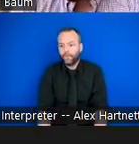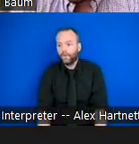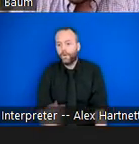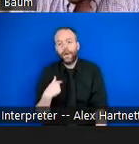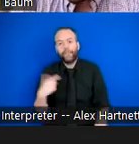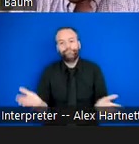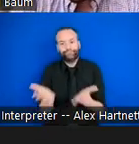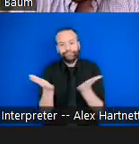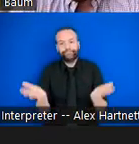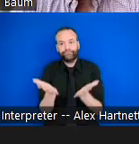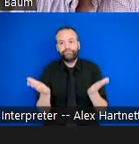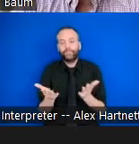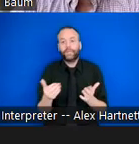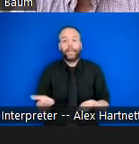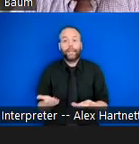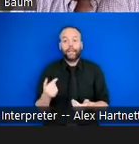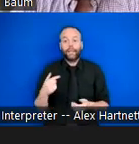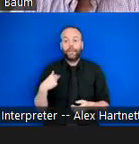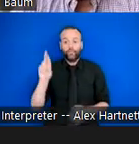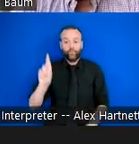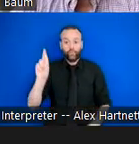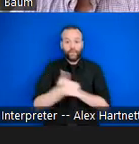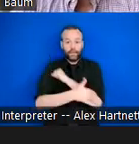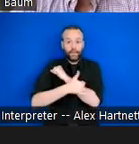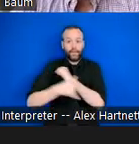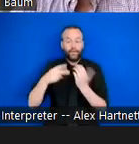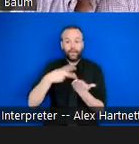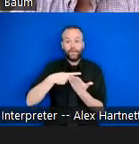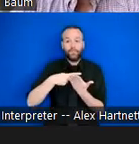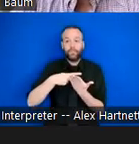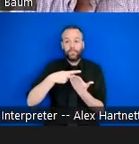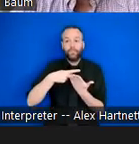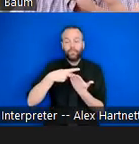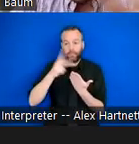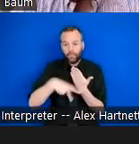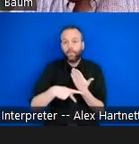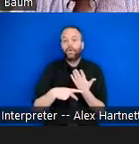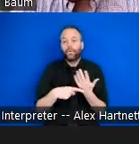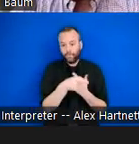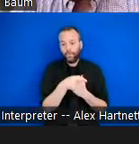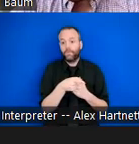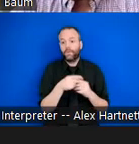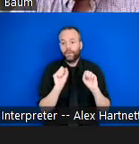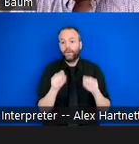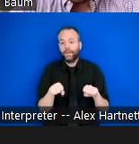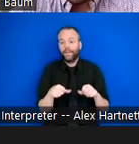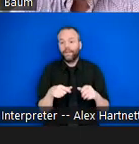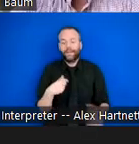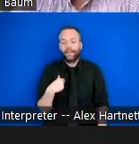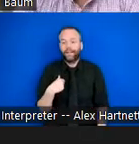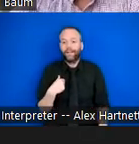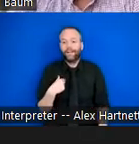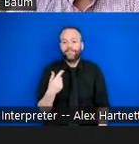from Riverside County. Rob's a senior peer. I know there's a lot of other folks there. I don't want to out anybody during a